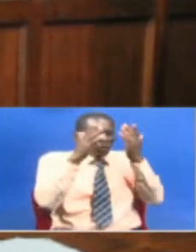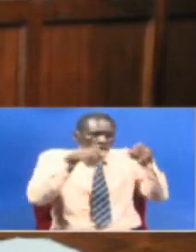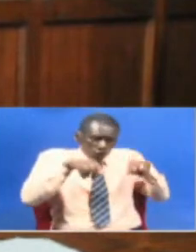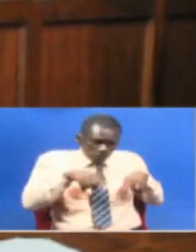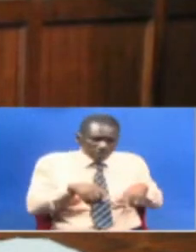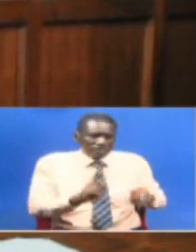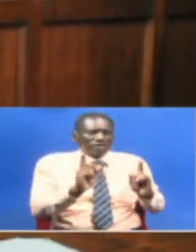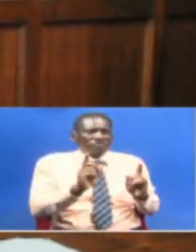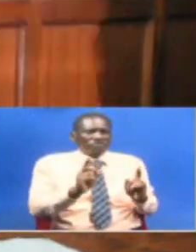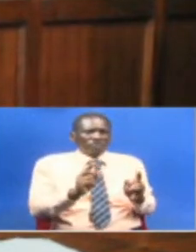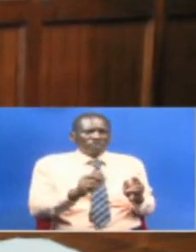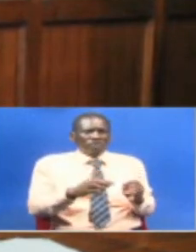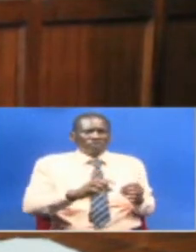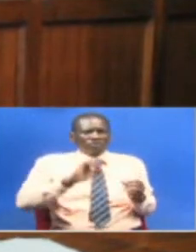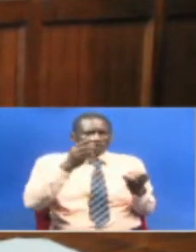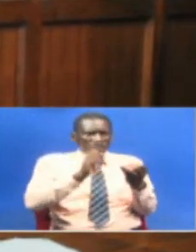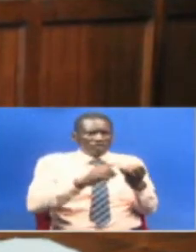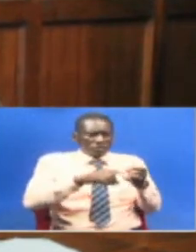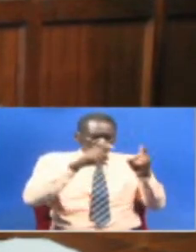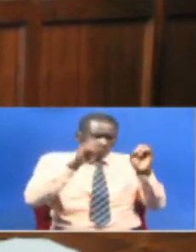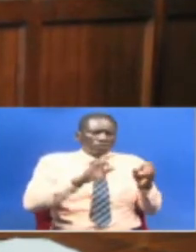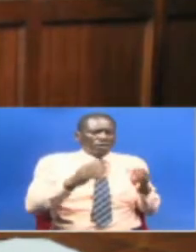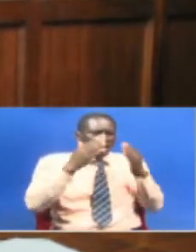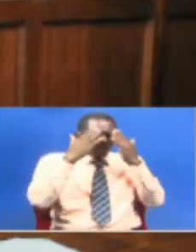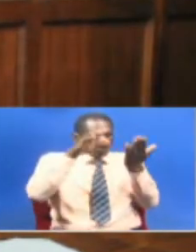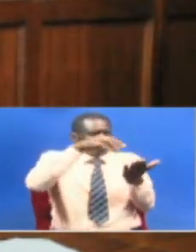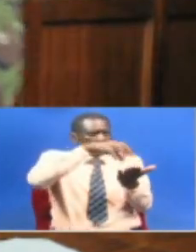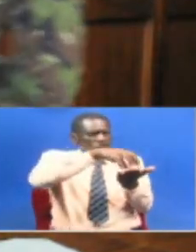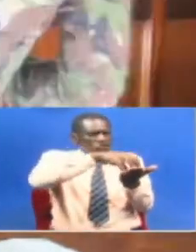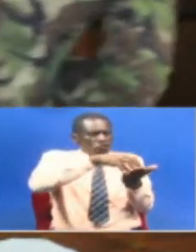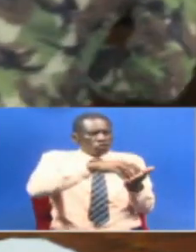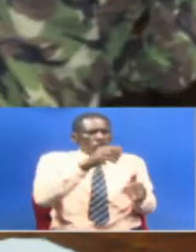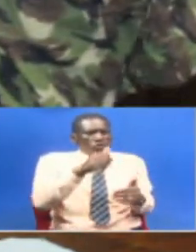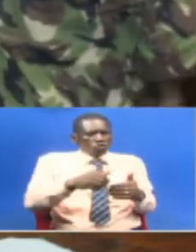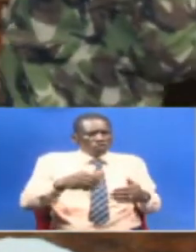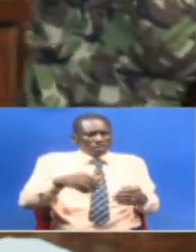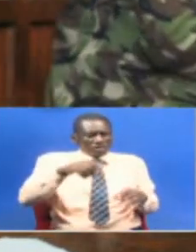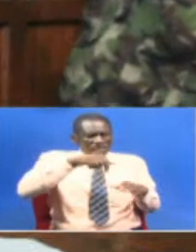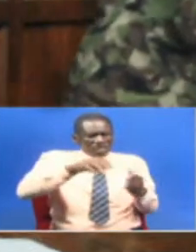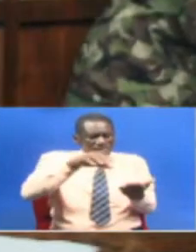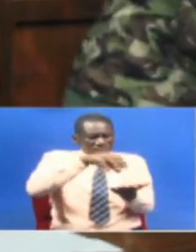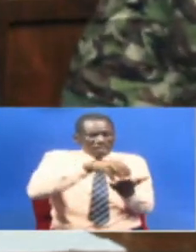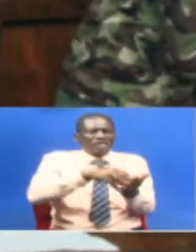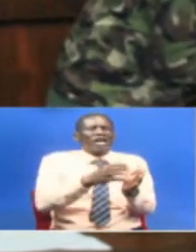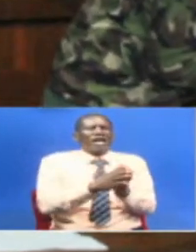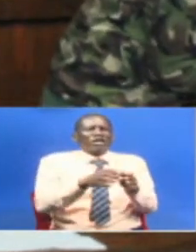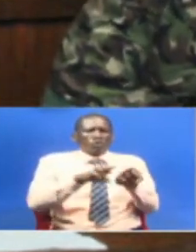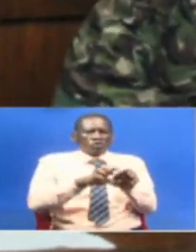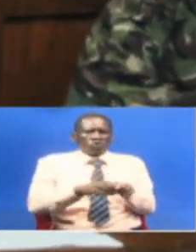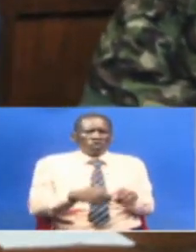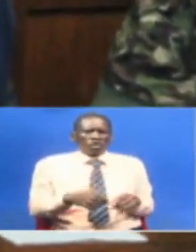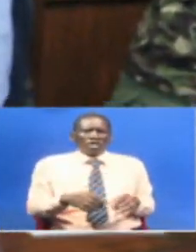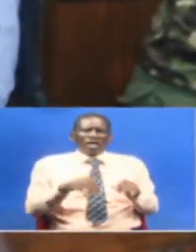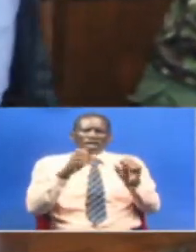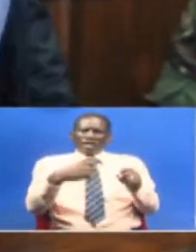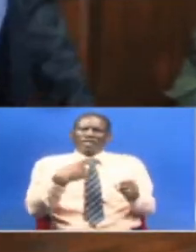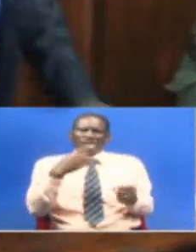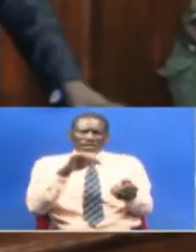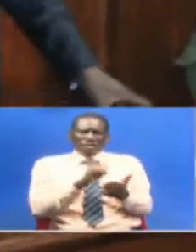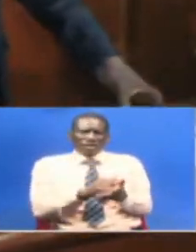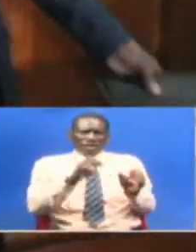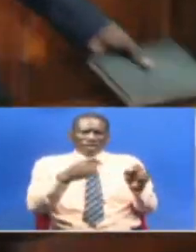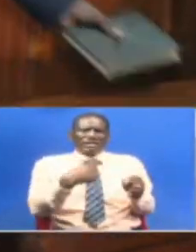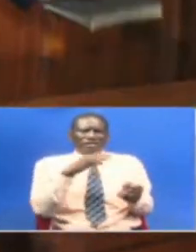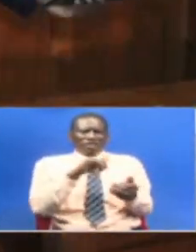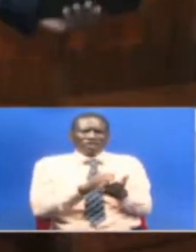because you have to be aware of the circumstances that are surrounding the case. And I can't say that in